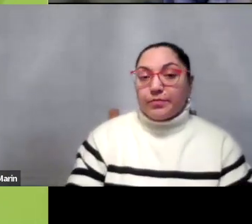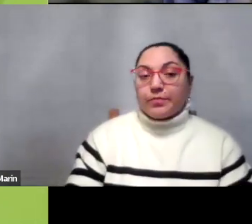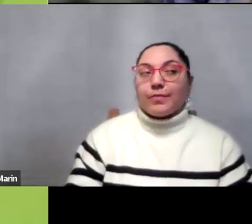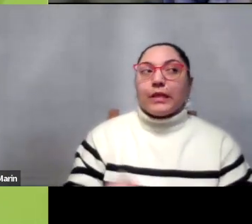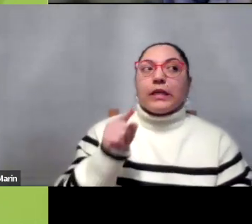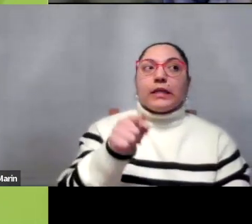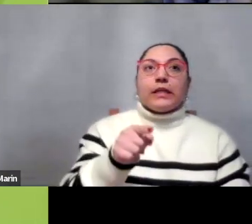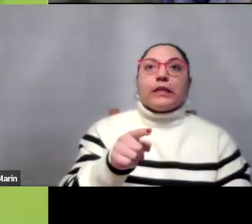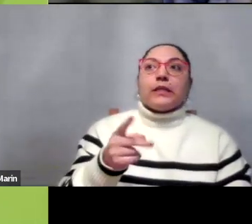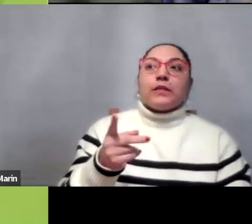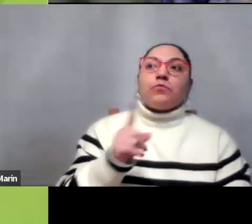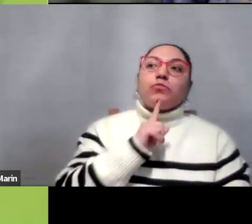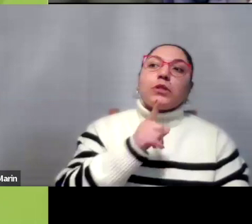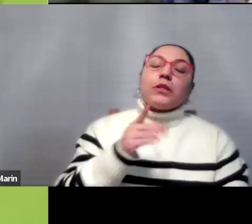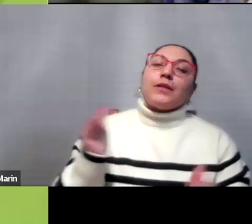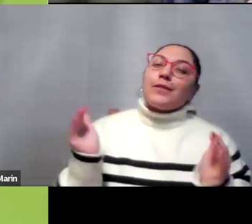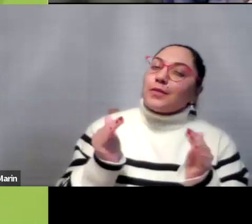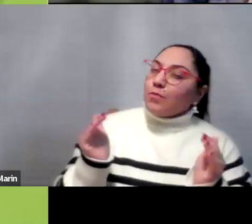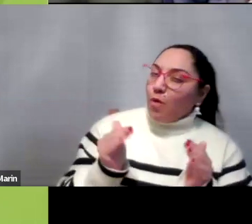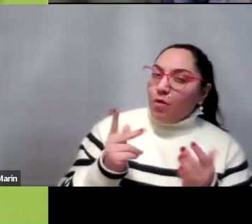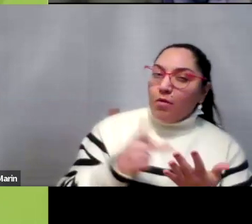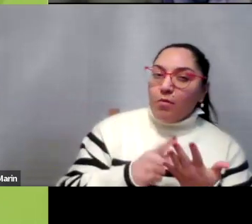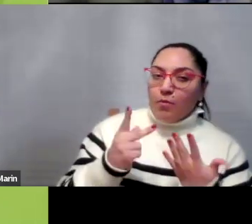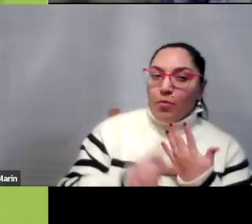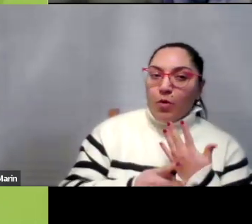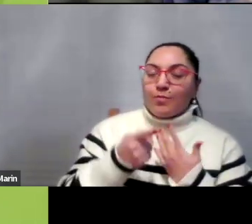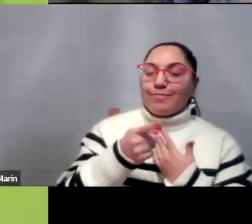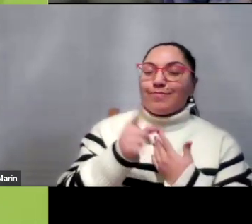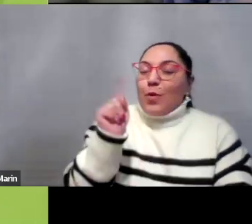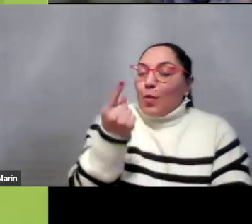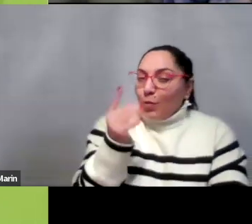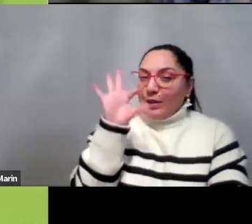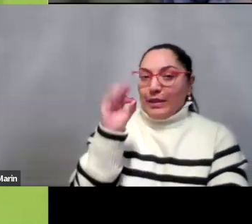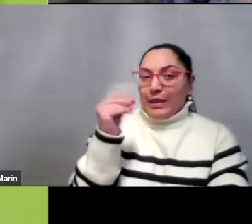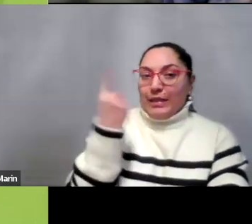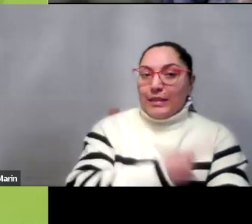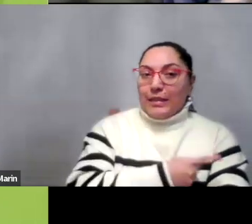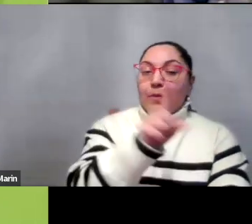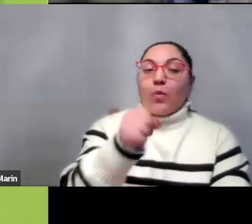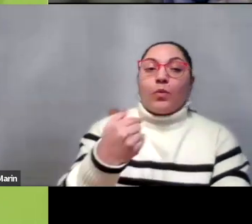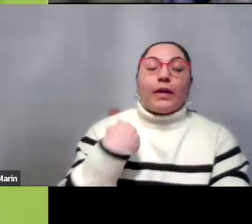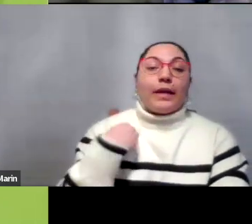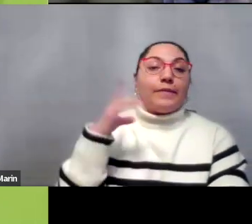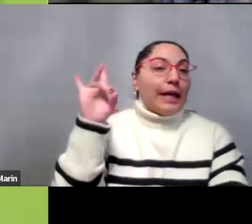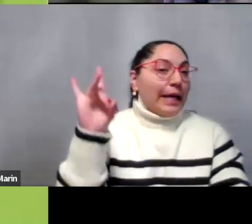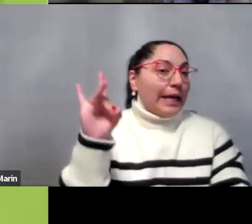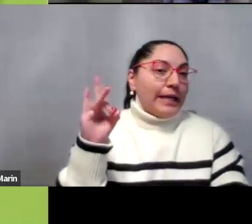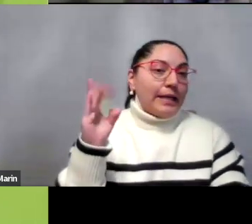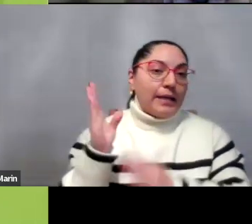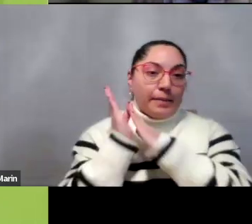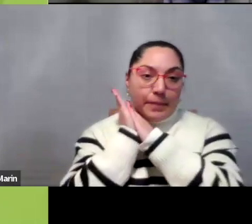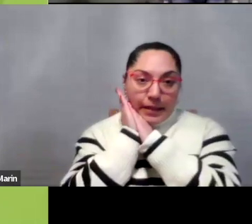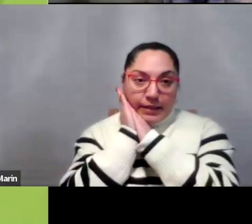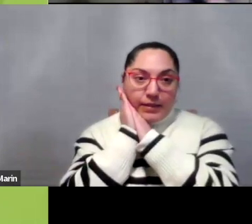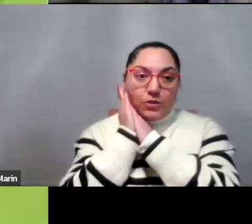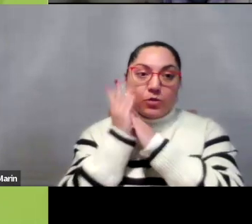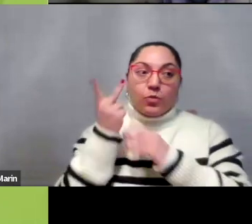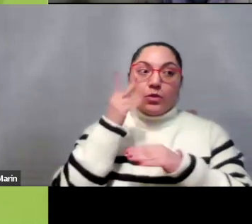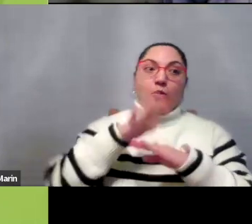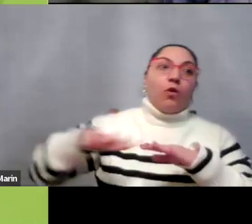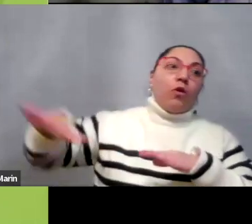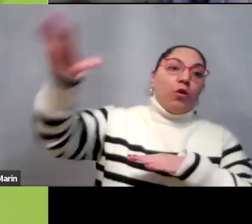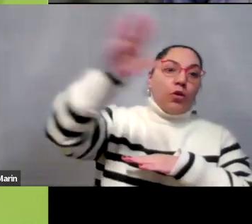small program, and it only is, like I said, it's 90 days, but they only have 8 beds. And we're looking at statewide.